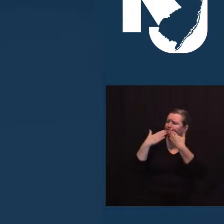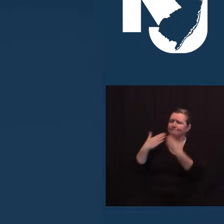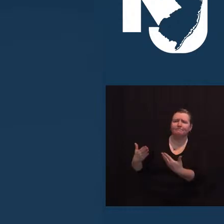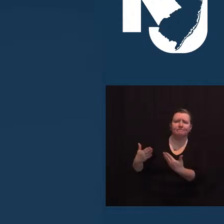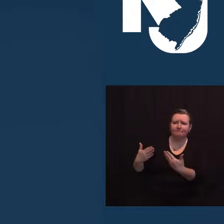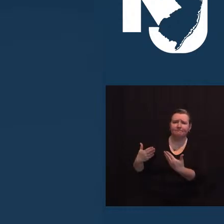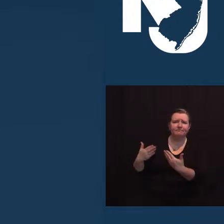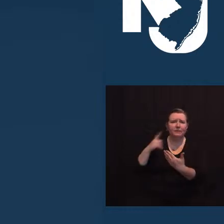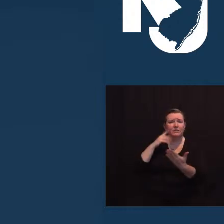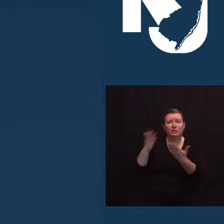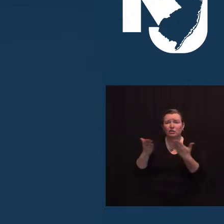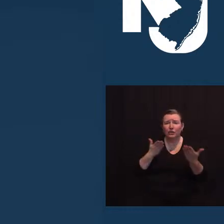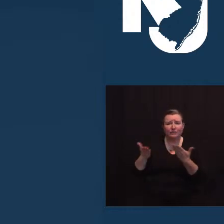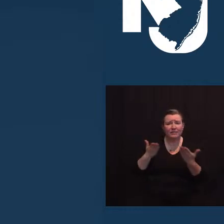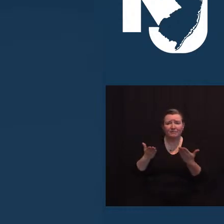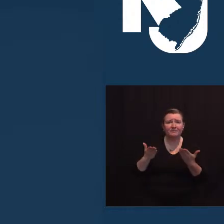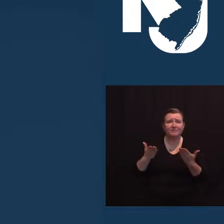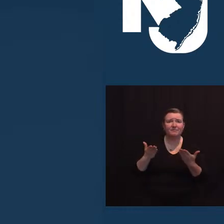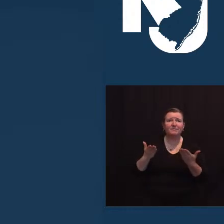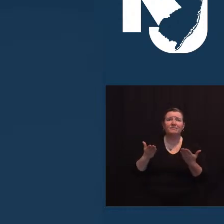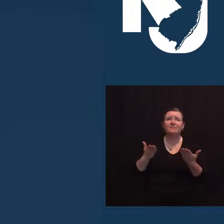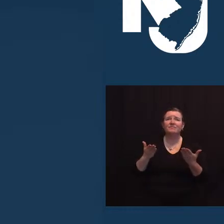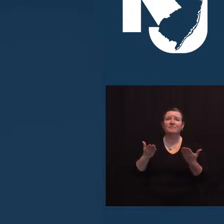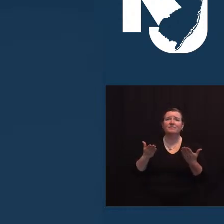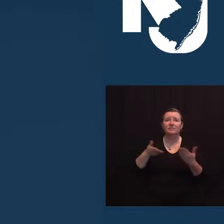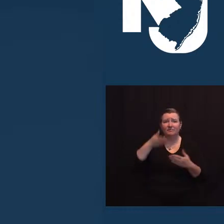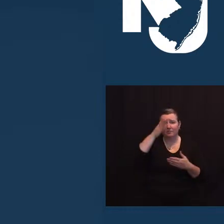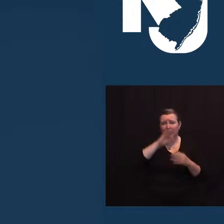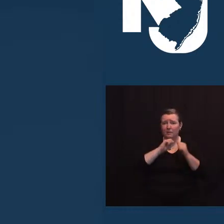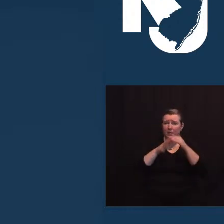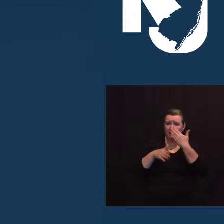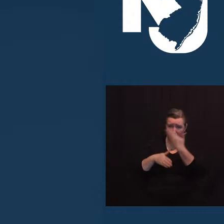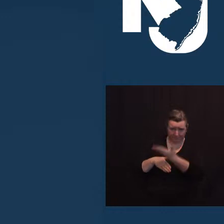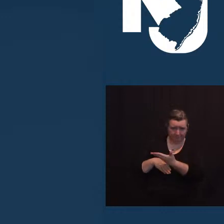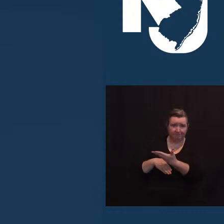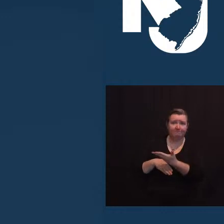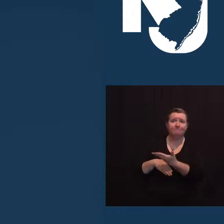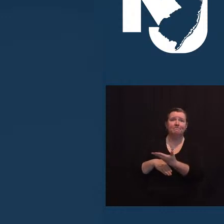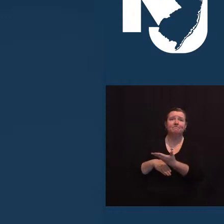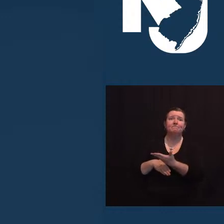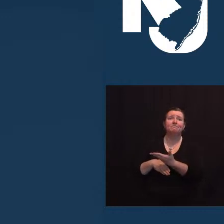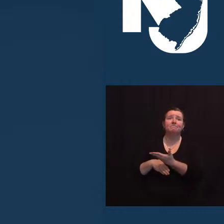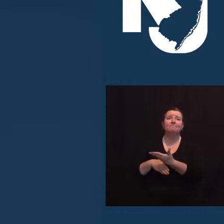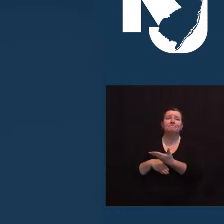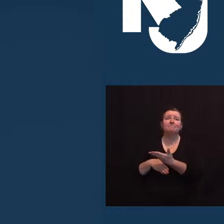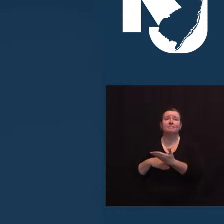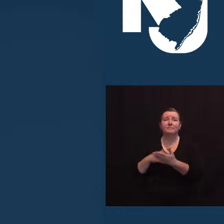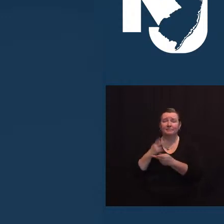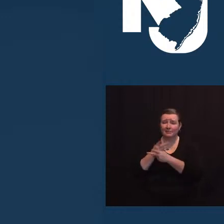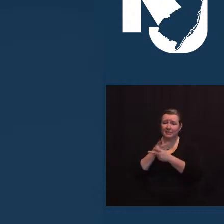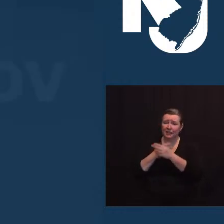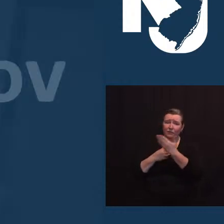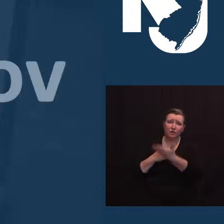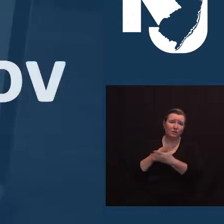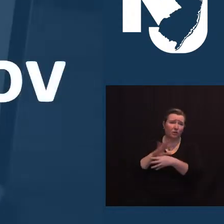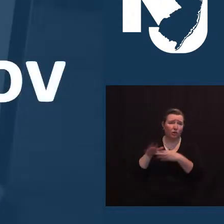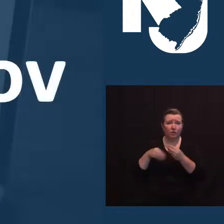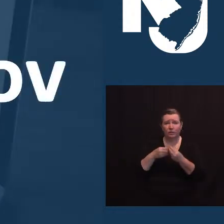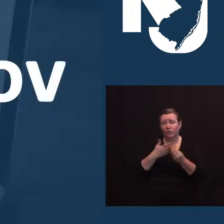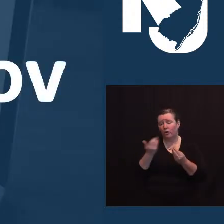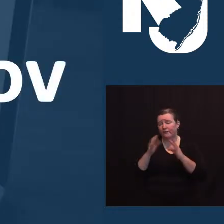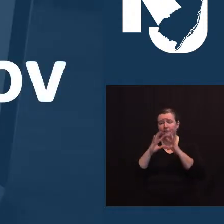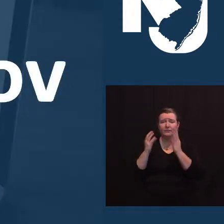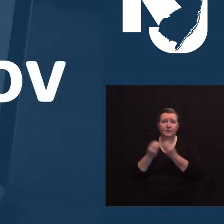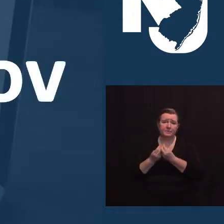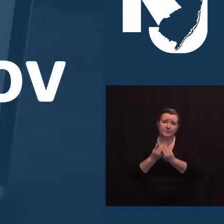service to the community of Bloomfield. May God bless and watch over him and all who he leaves behind. We've now lost, when you add